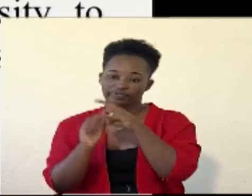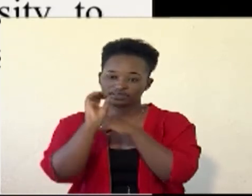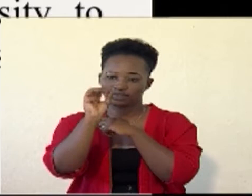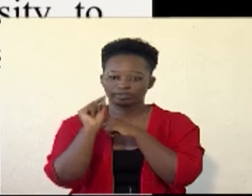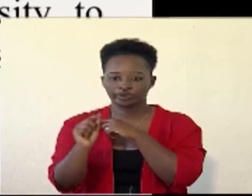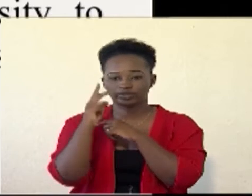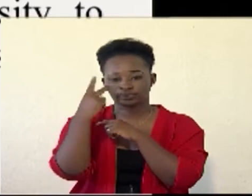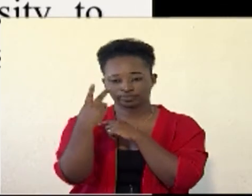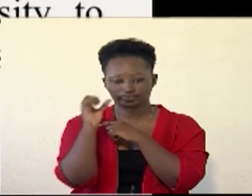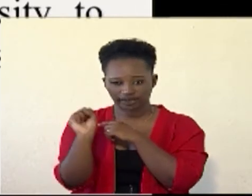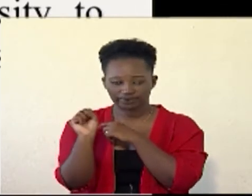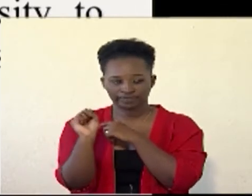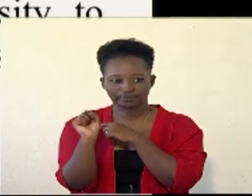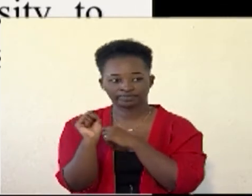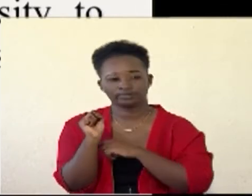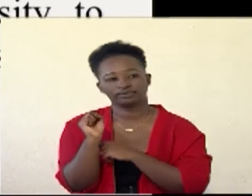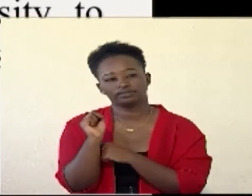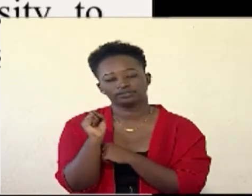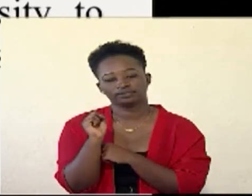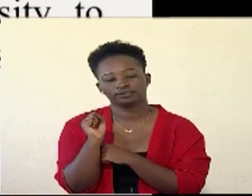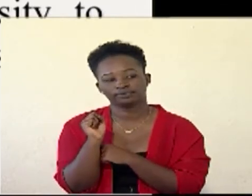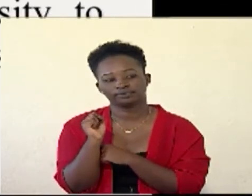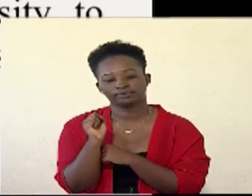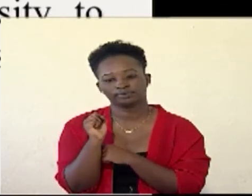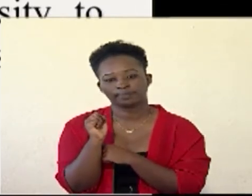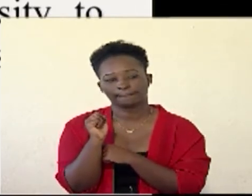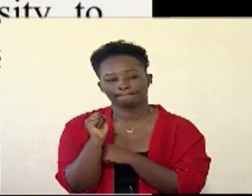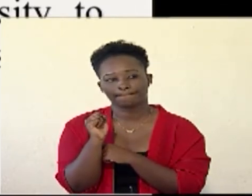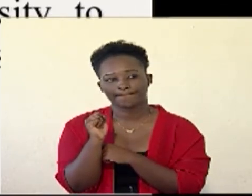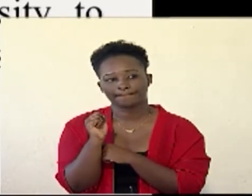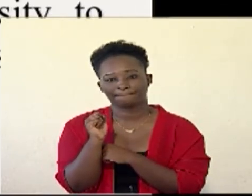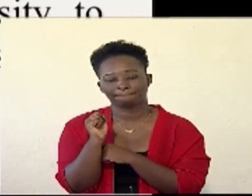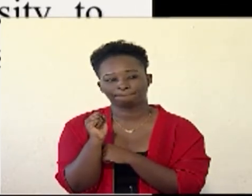0.25, 1 divided by